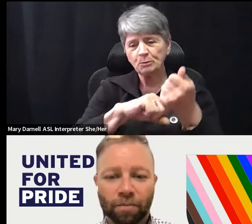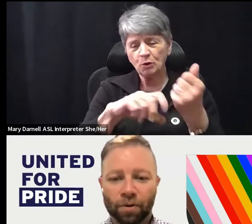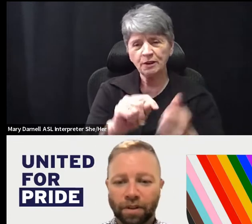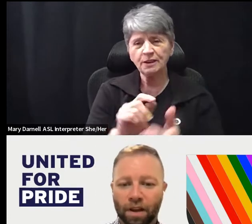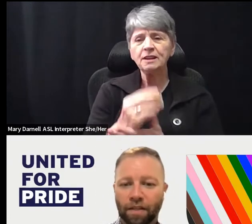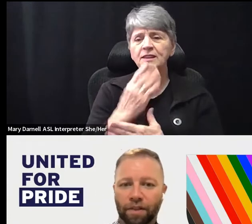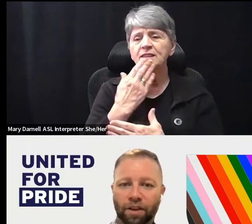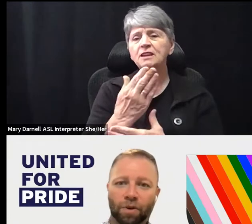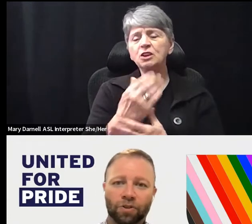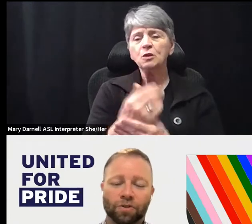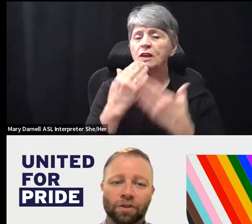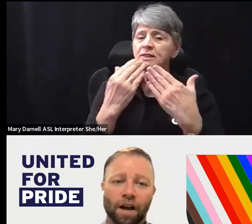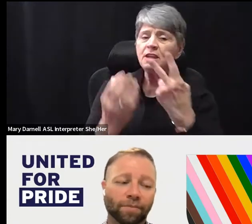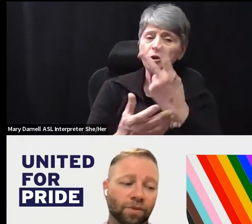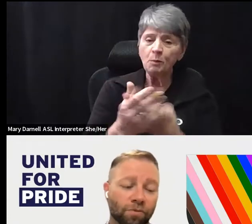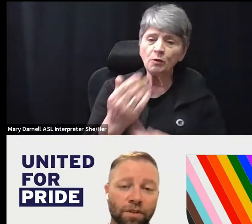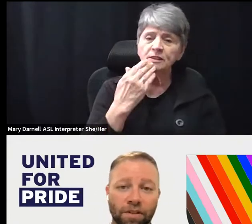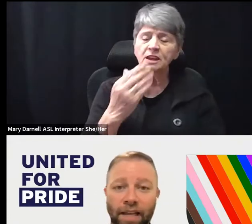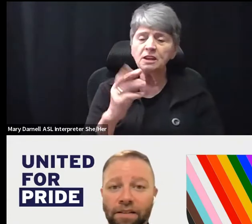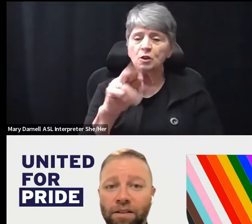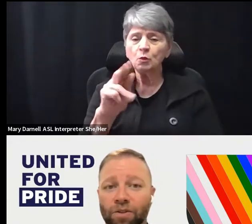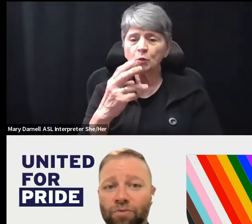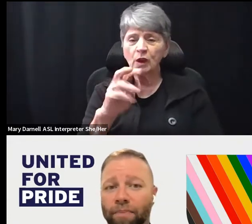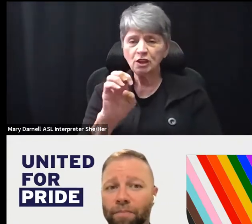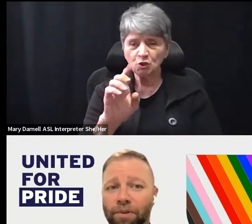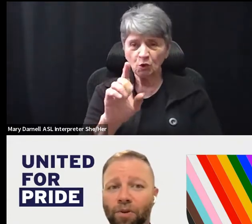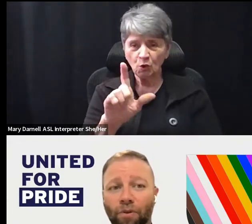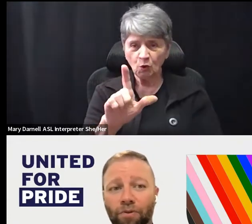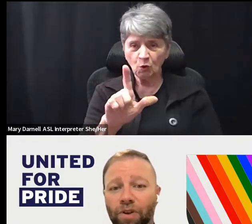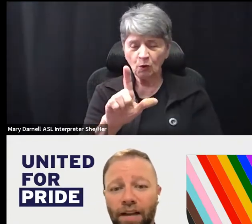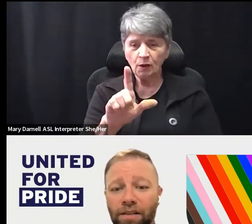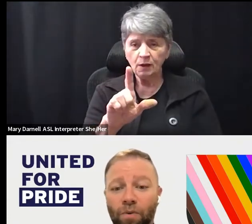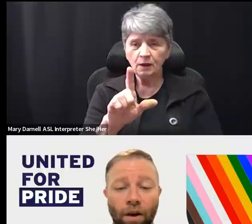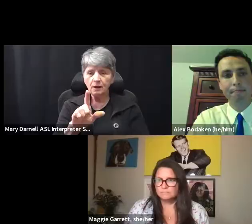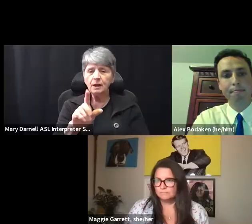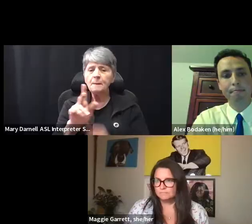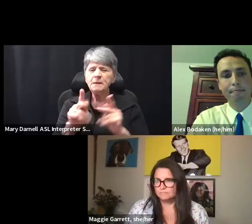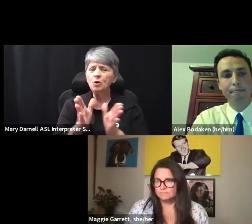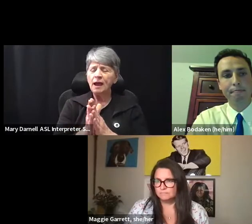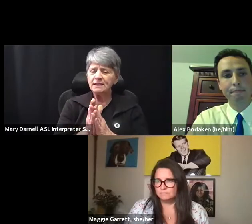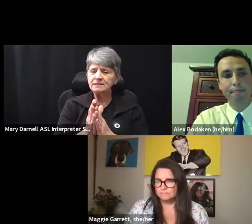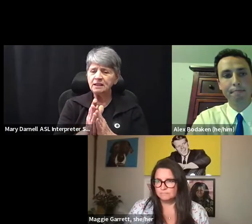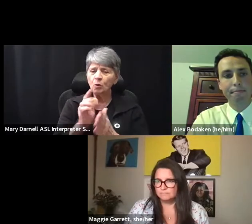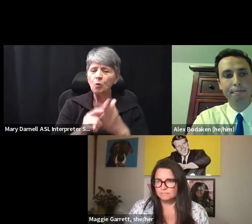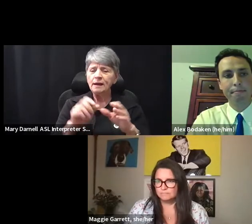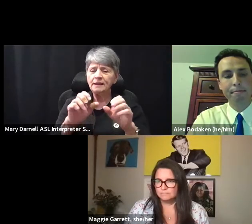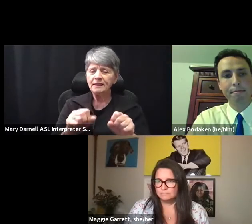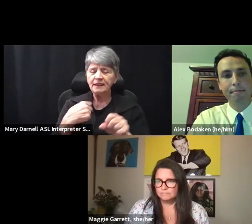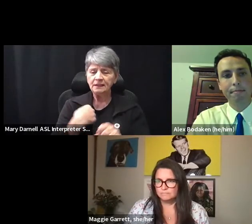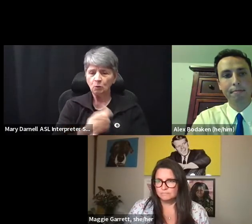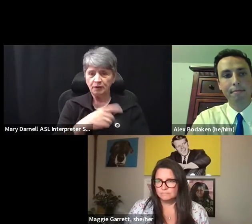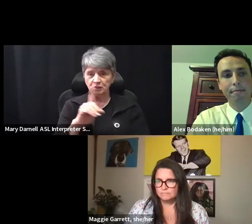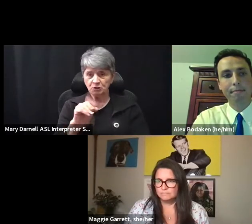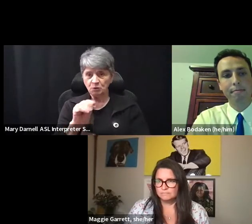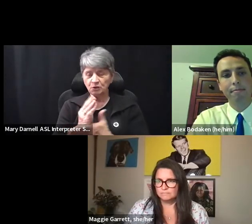Thank you both, and thank you, Rachel. So the last thing to wrap up is, folks are asking what we can do, and there's some short and